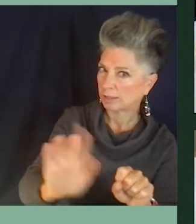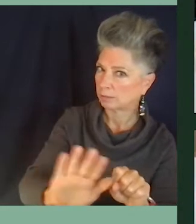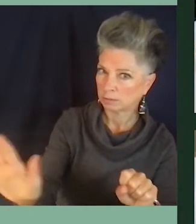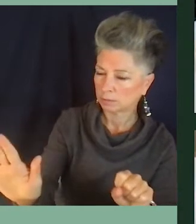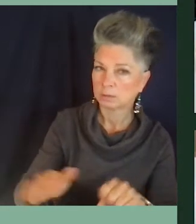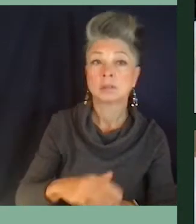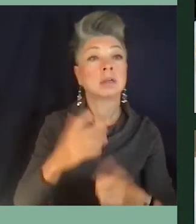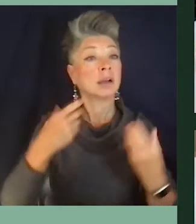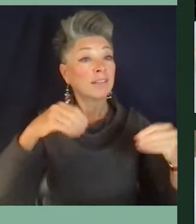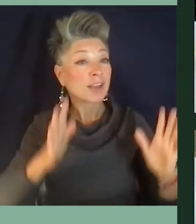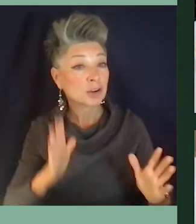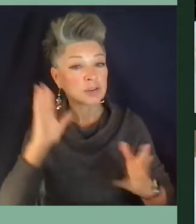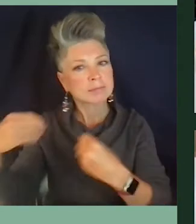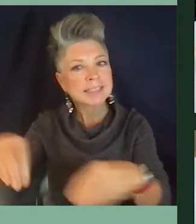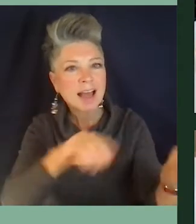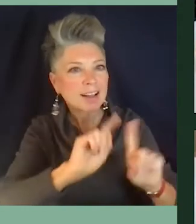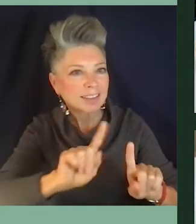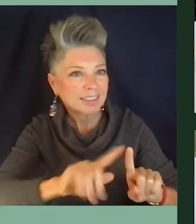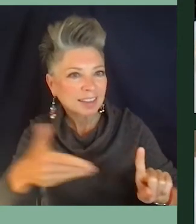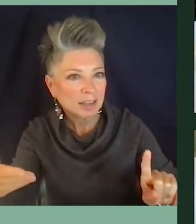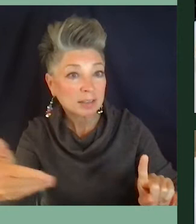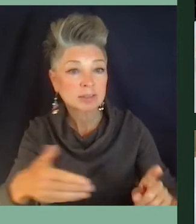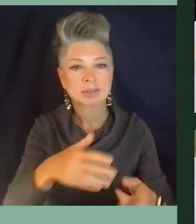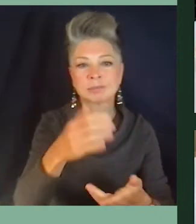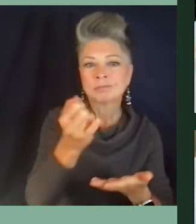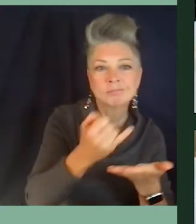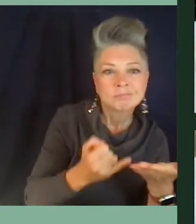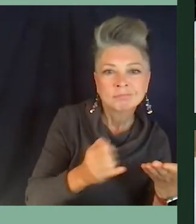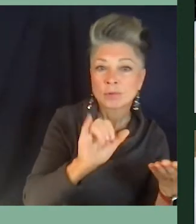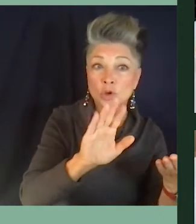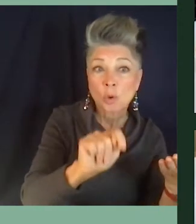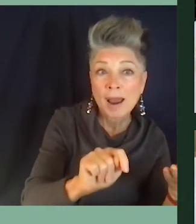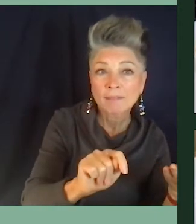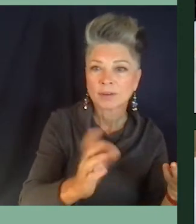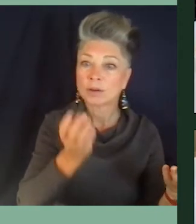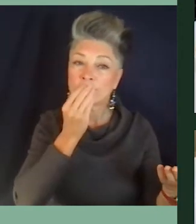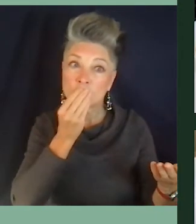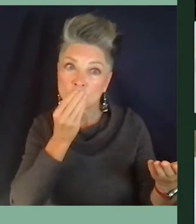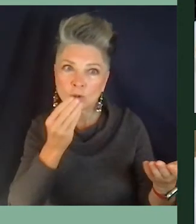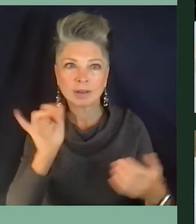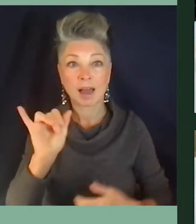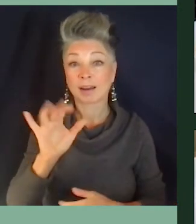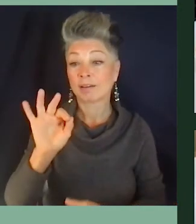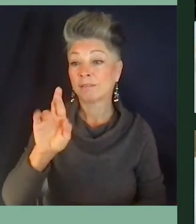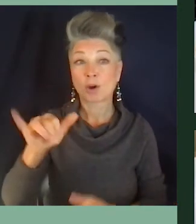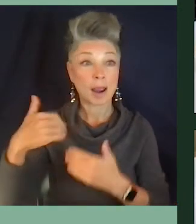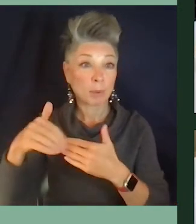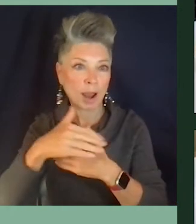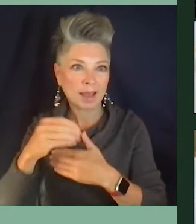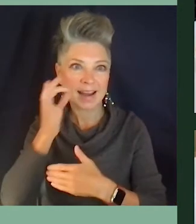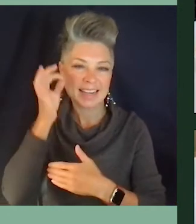There are vendors selling goods. They also sell crafts. There are food vendors selling fry bread and Indian